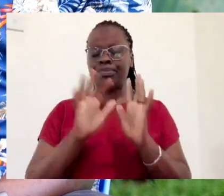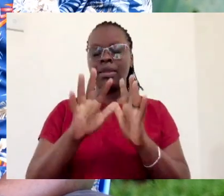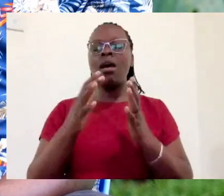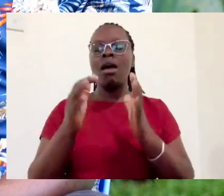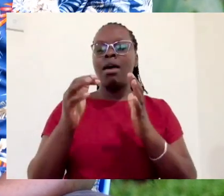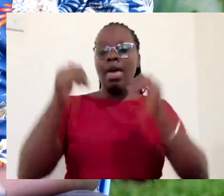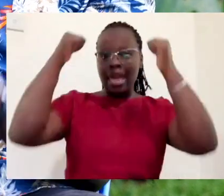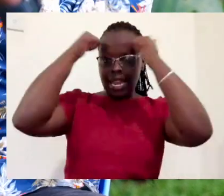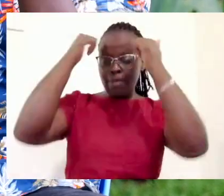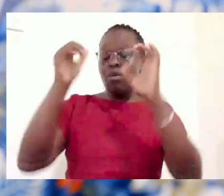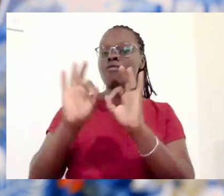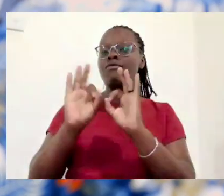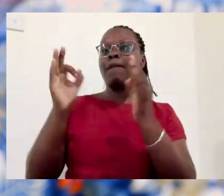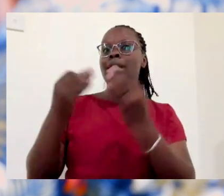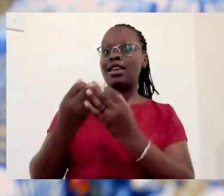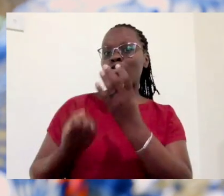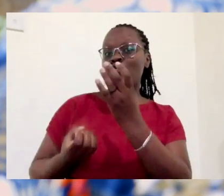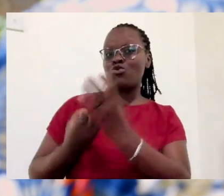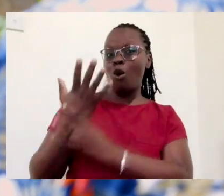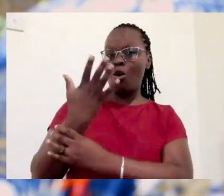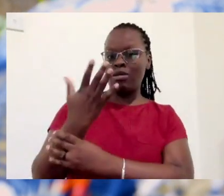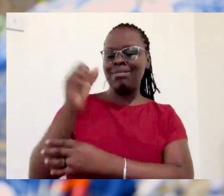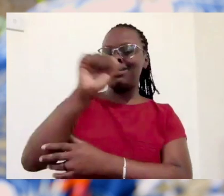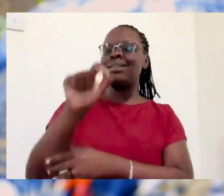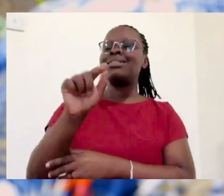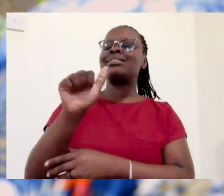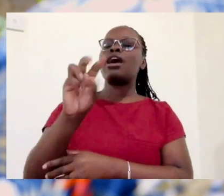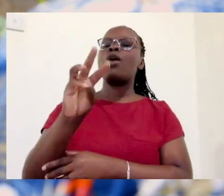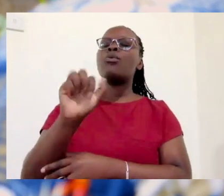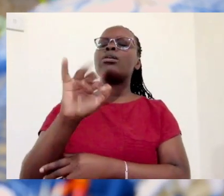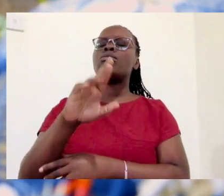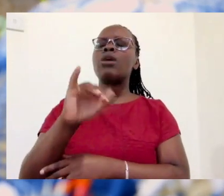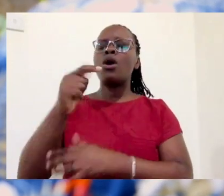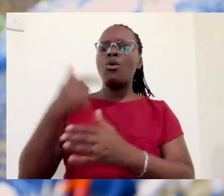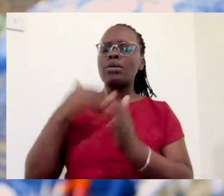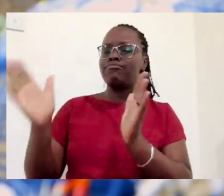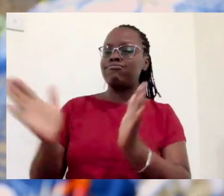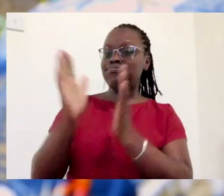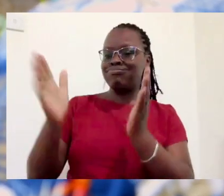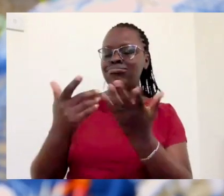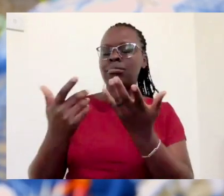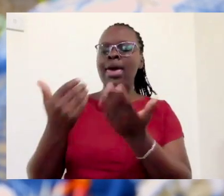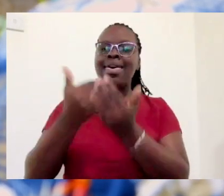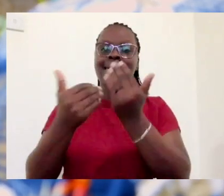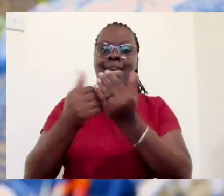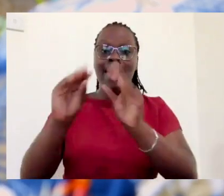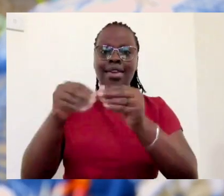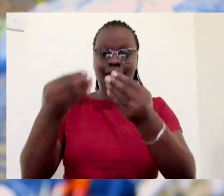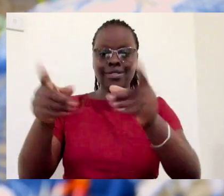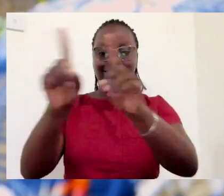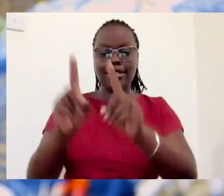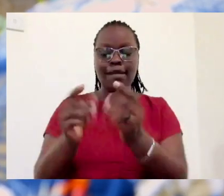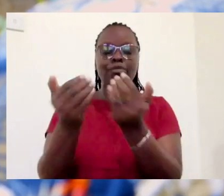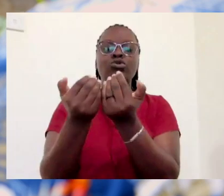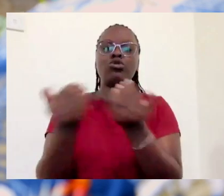website. Yes, Elimu Familia Stawi is our newest project that we are empowering caregivers and